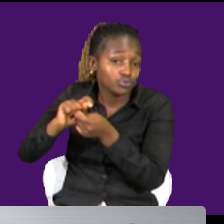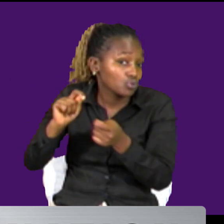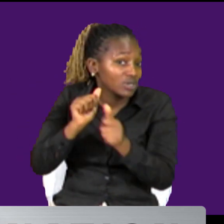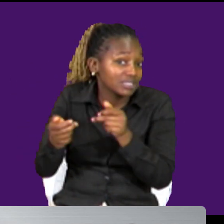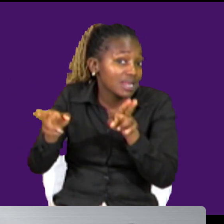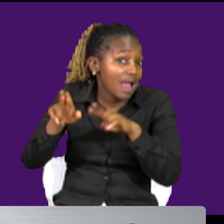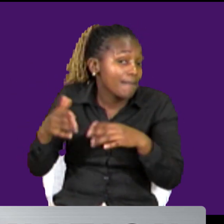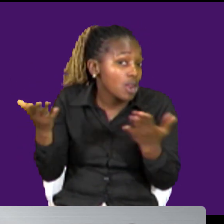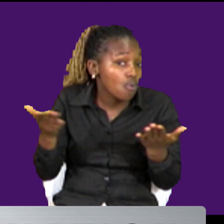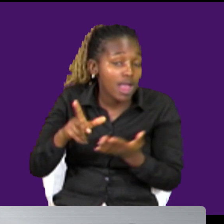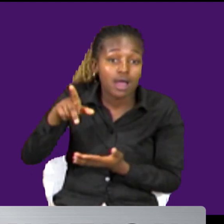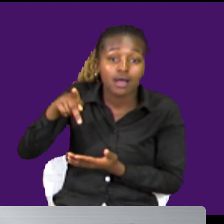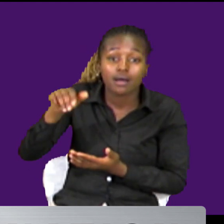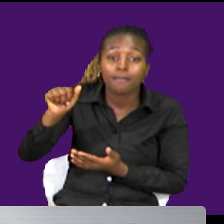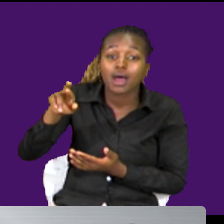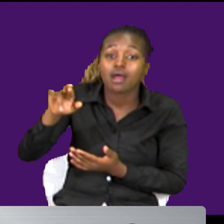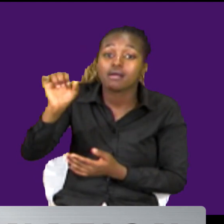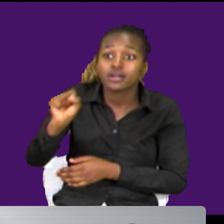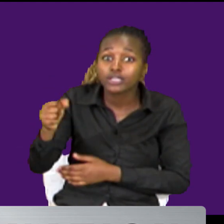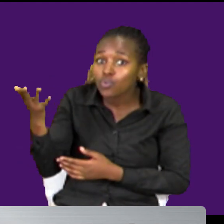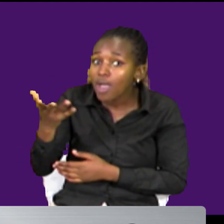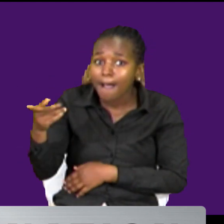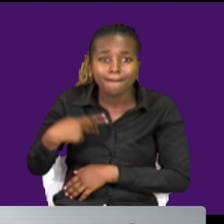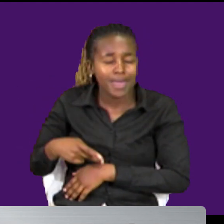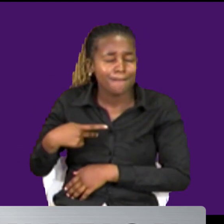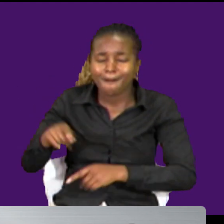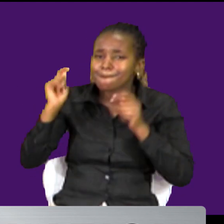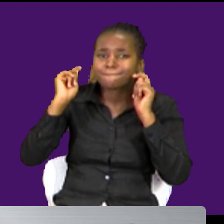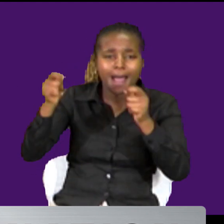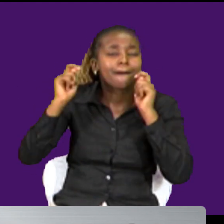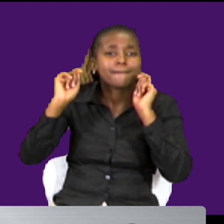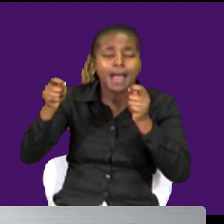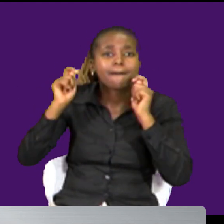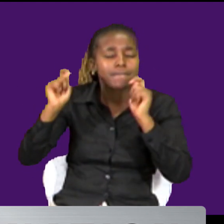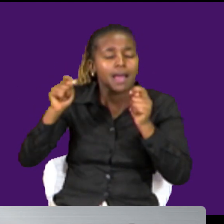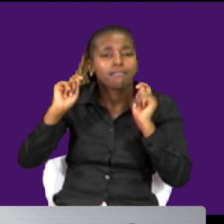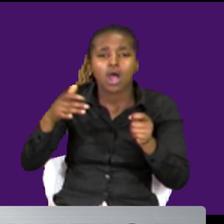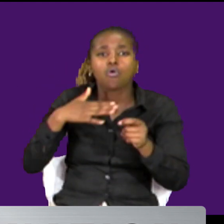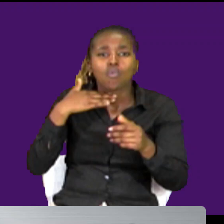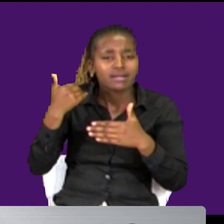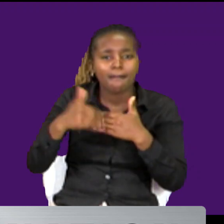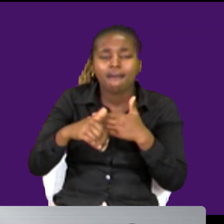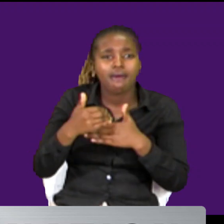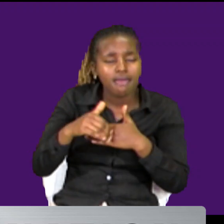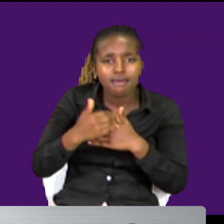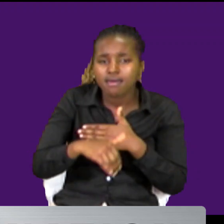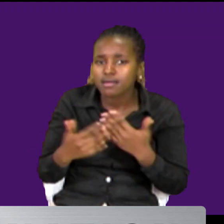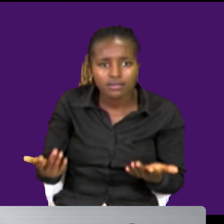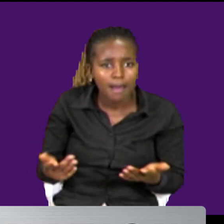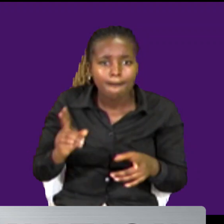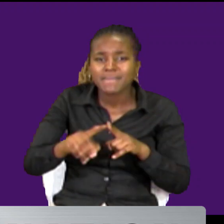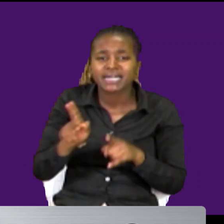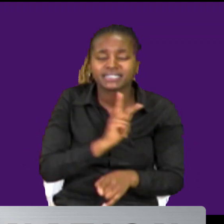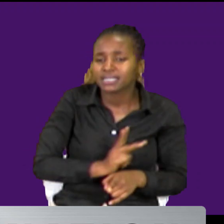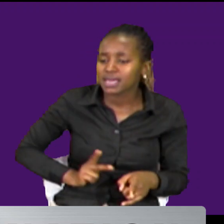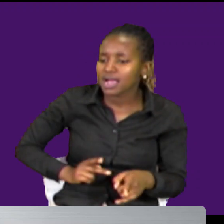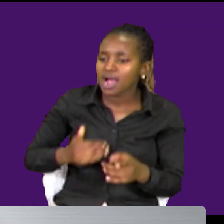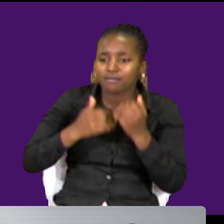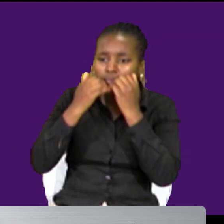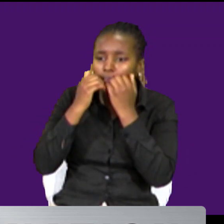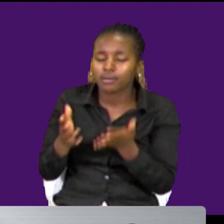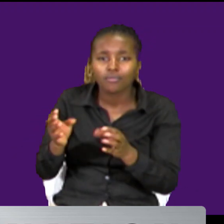there was so much demonstration. Yes, people are asking for bread and the king could not get it. He said, give